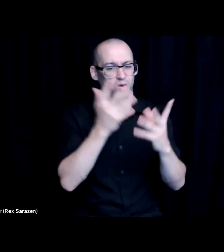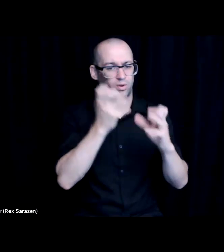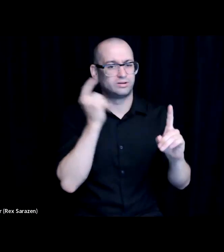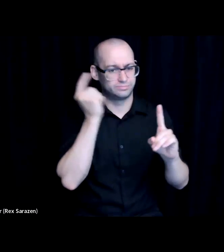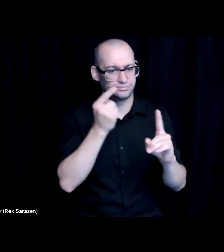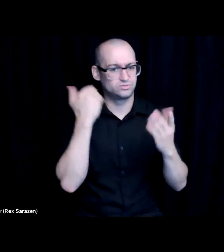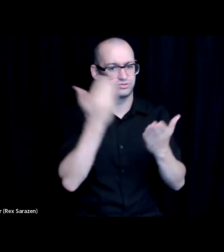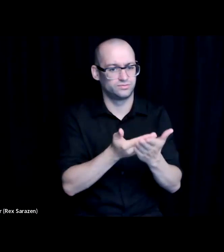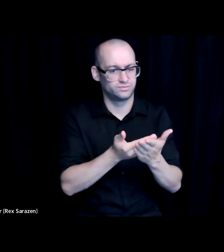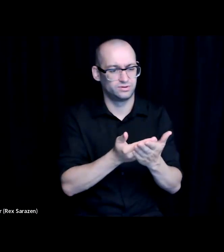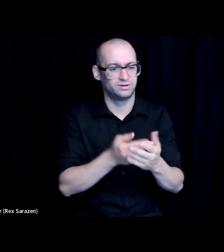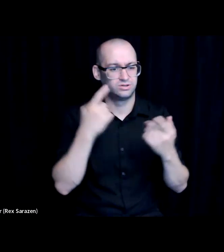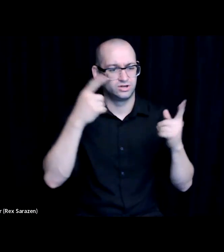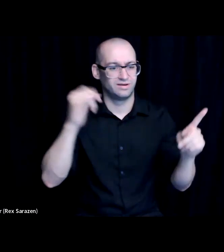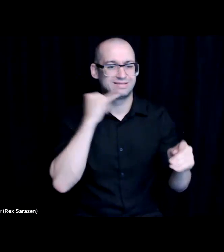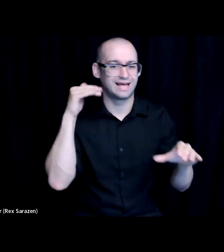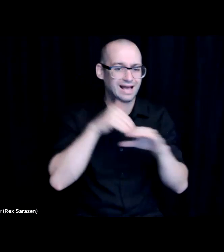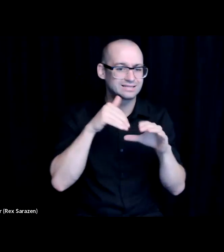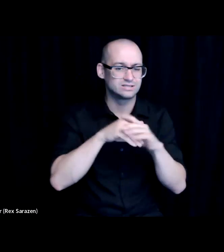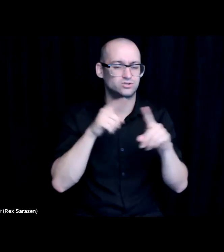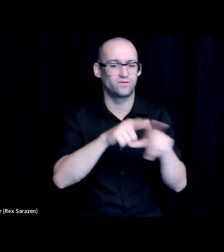is access to broadband,